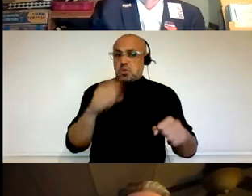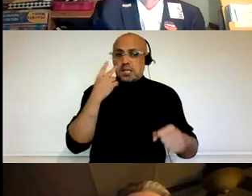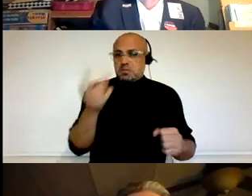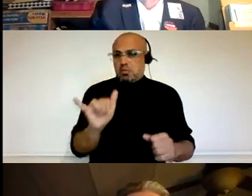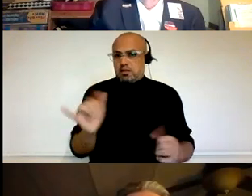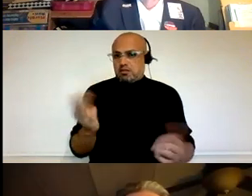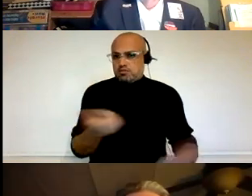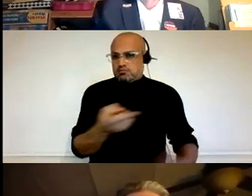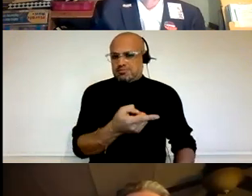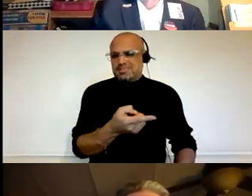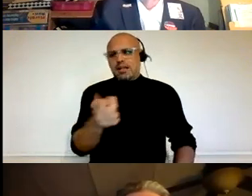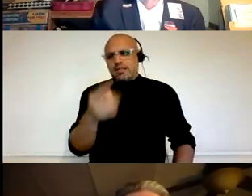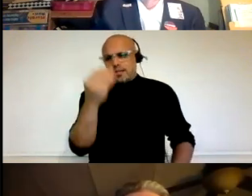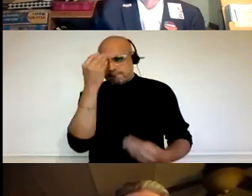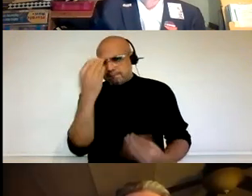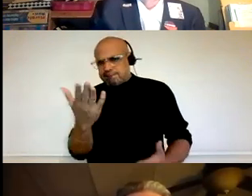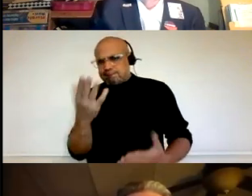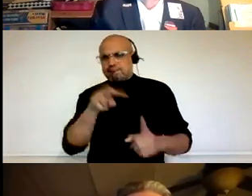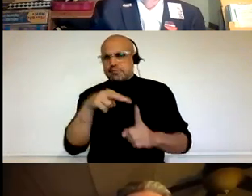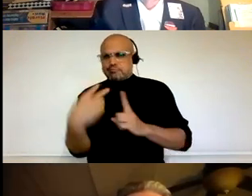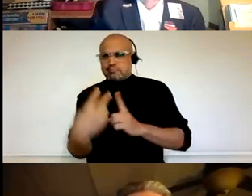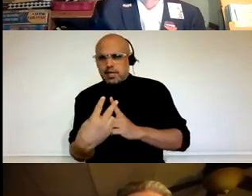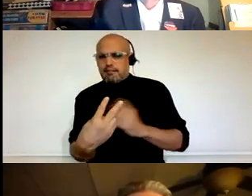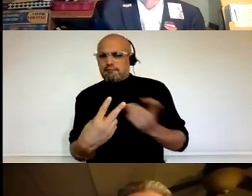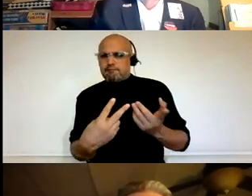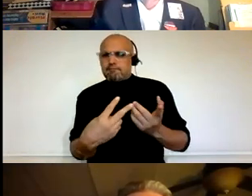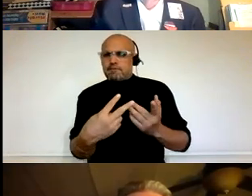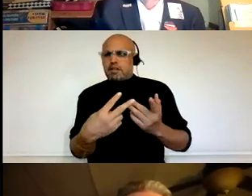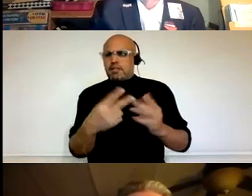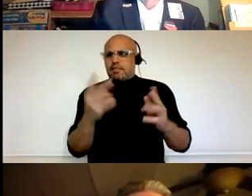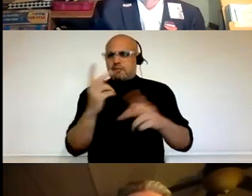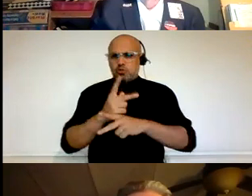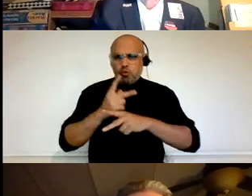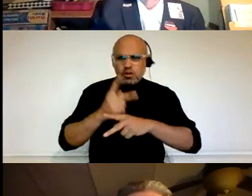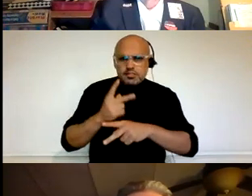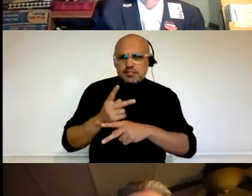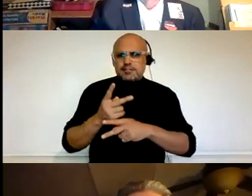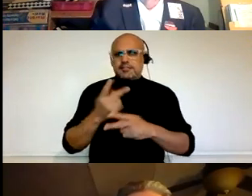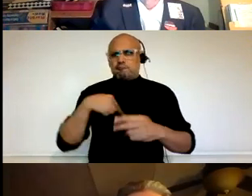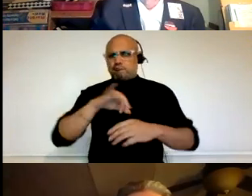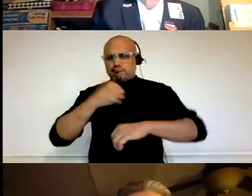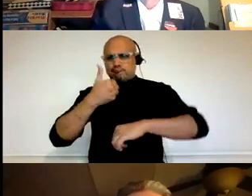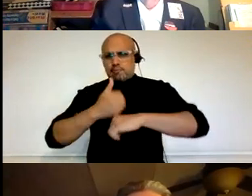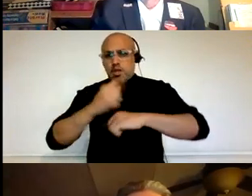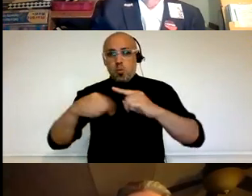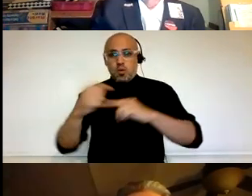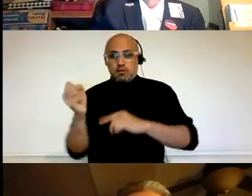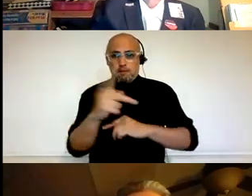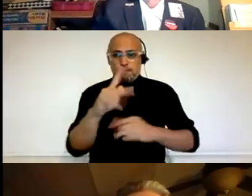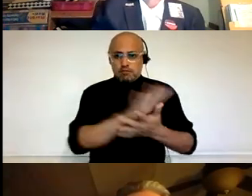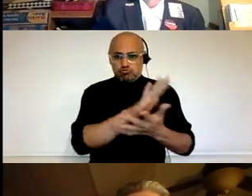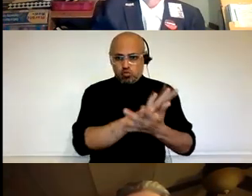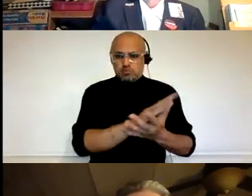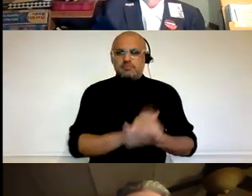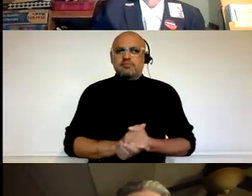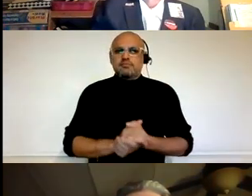And this kind of gives you a perspective of, the precautions and what we will be implementing once we return back to campus.